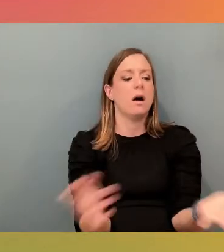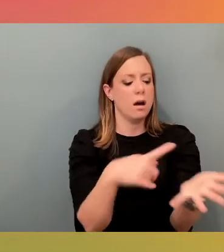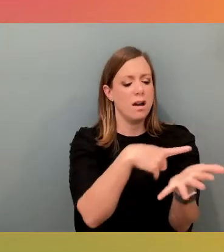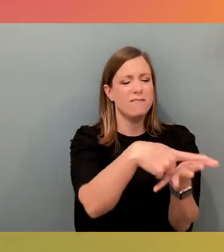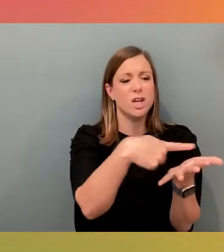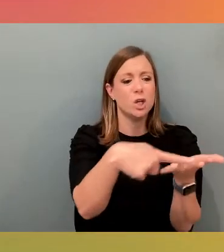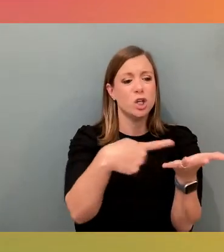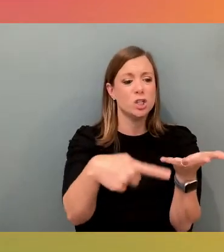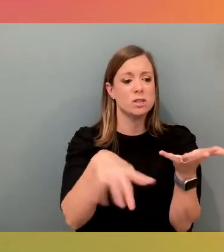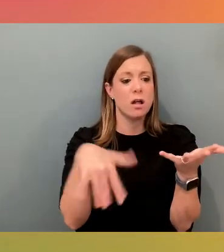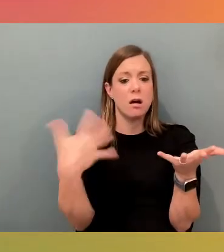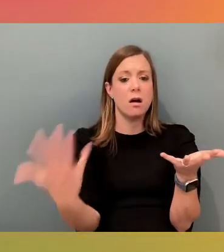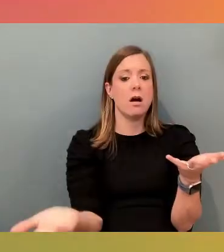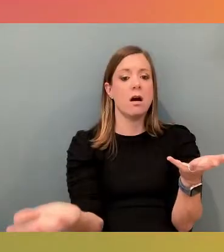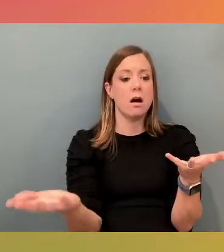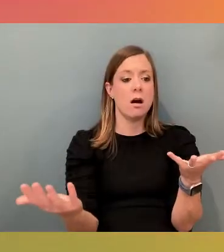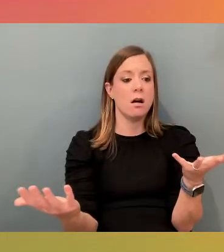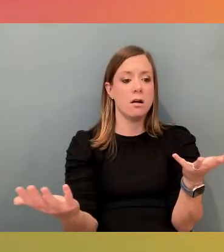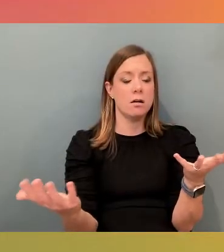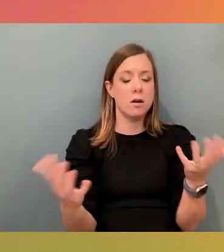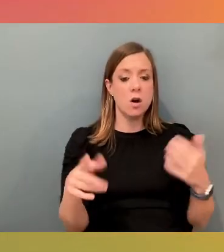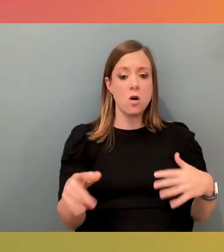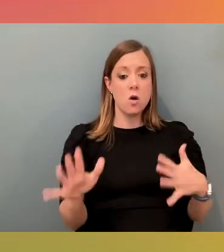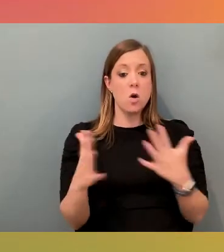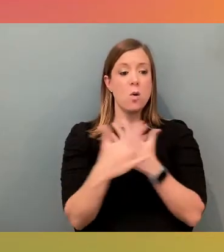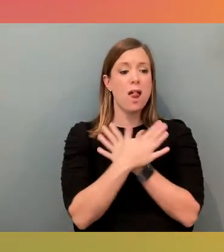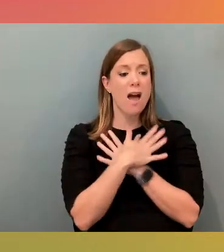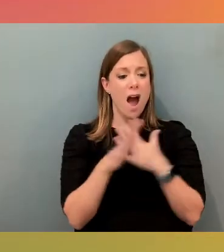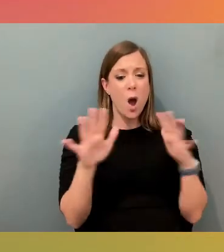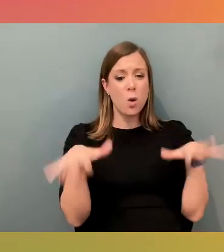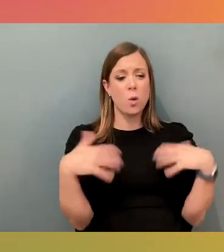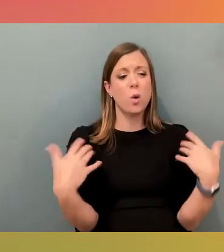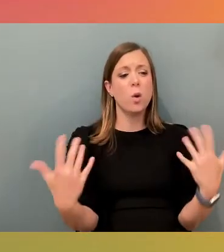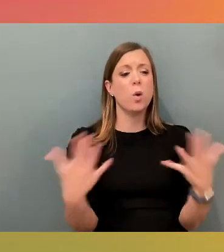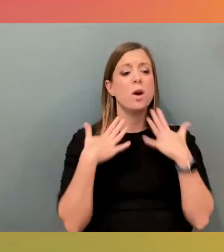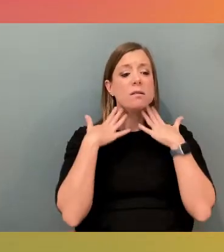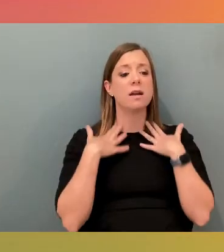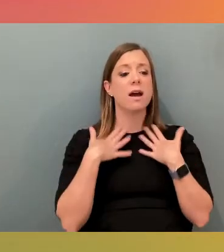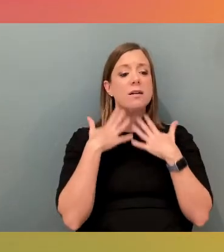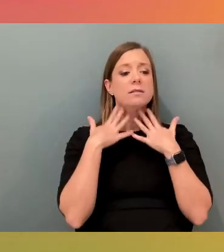And relax your neck and soften your jaw.